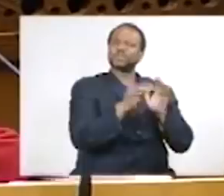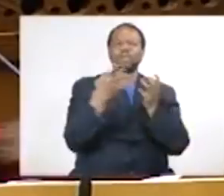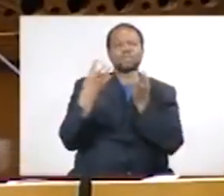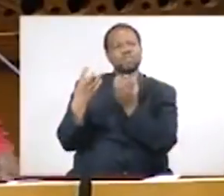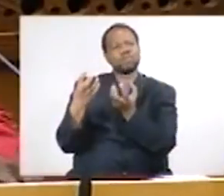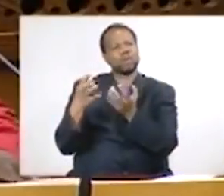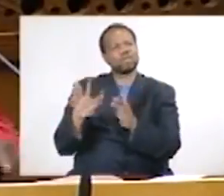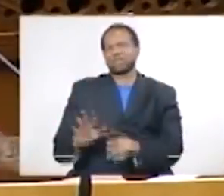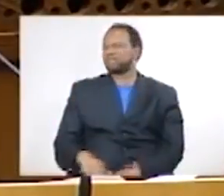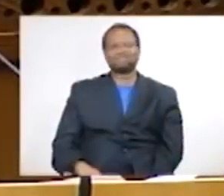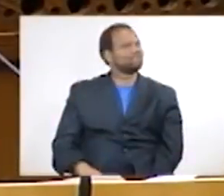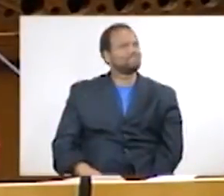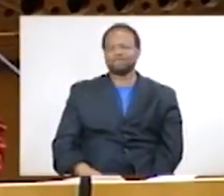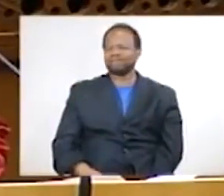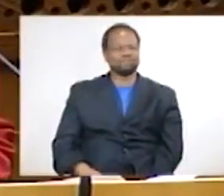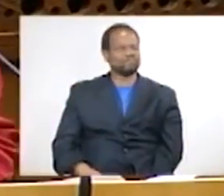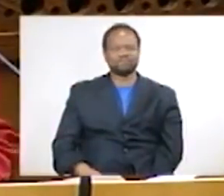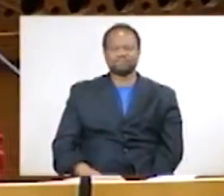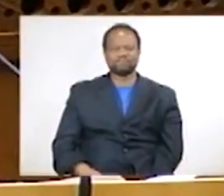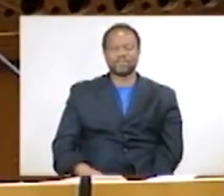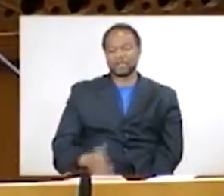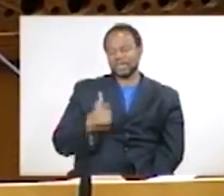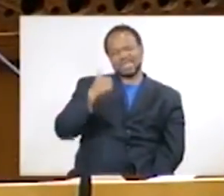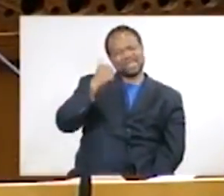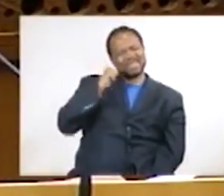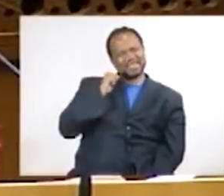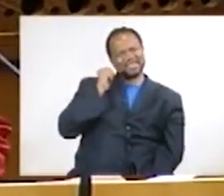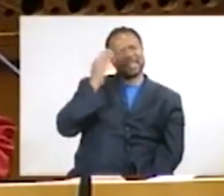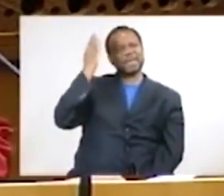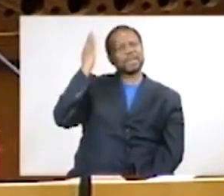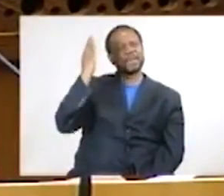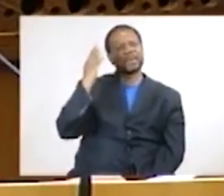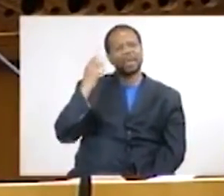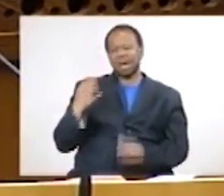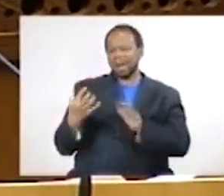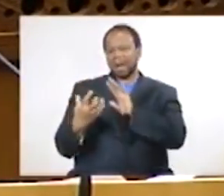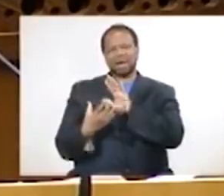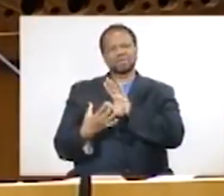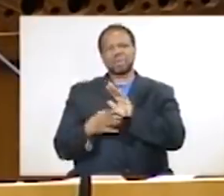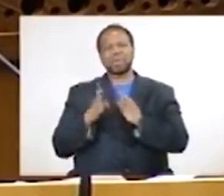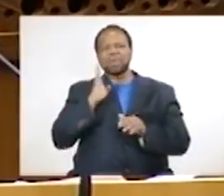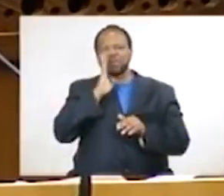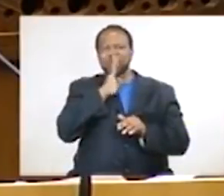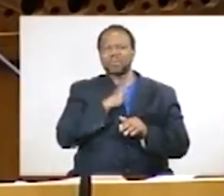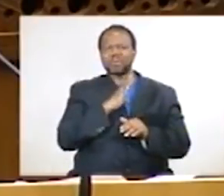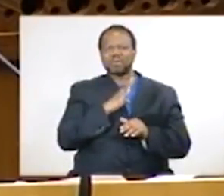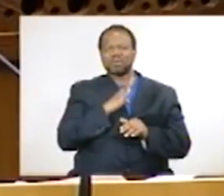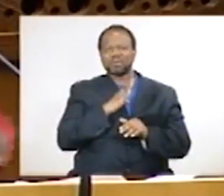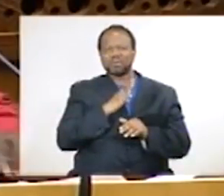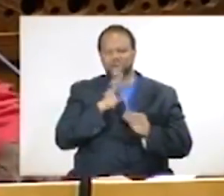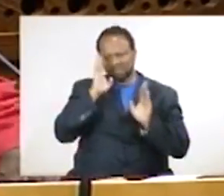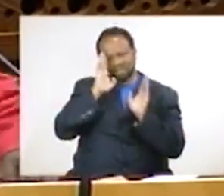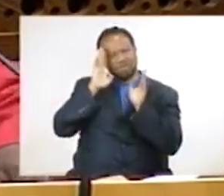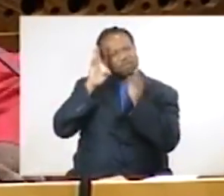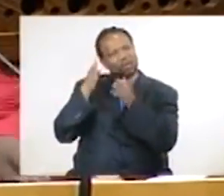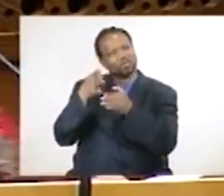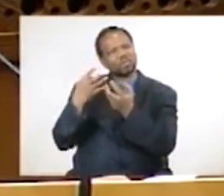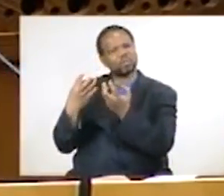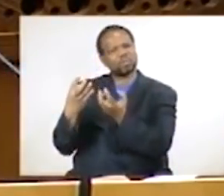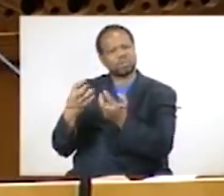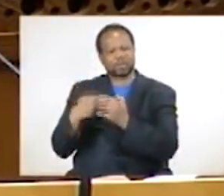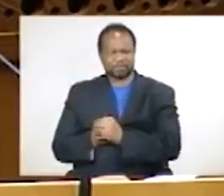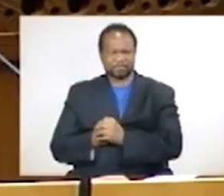when you spoke yesterday, you reaffirmed this belief that indeed we have chosen the correct path because you no longer represent